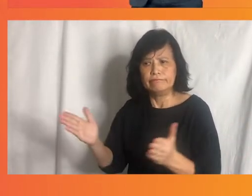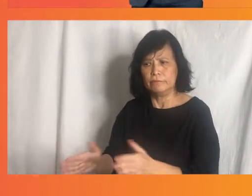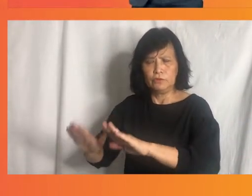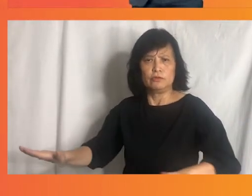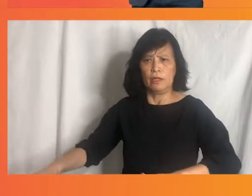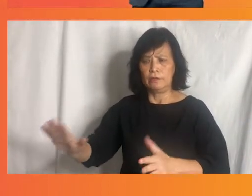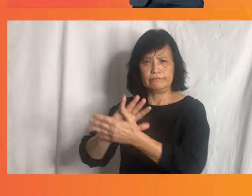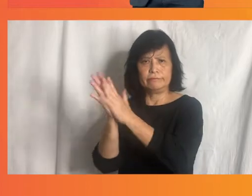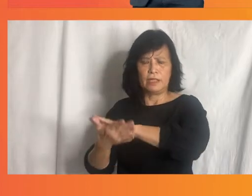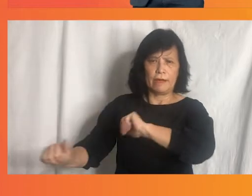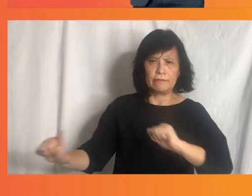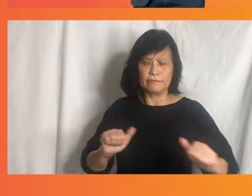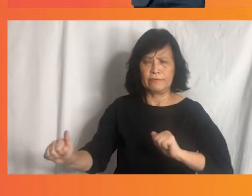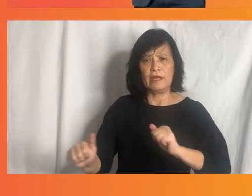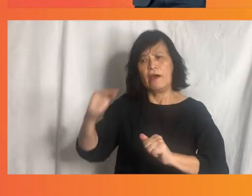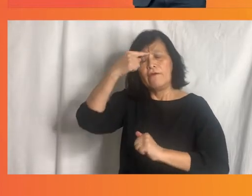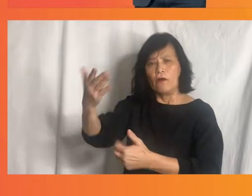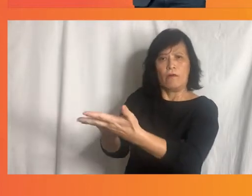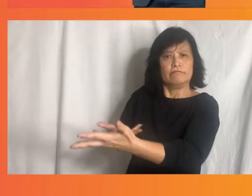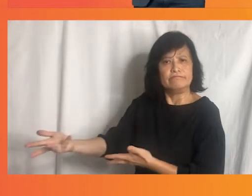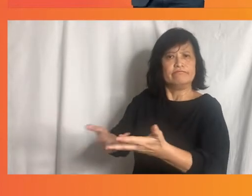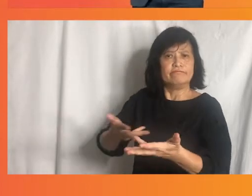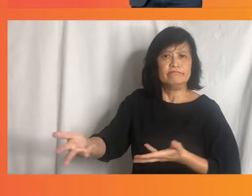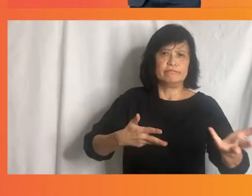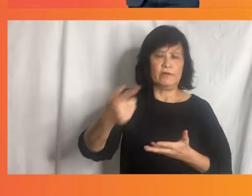facilitate activity engagement with the child.